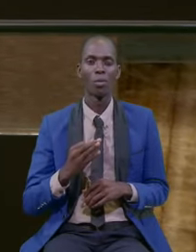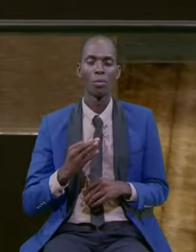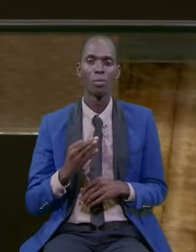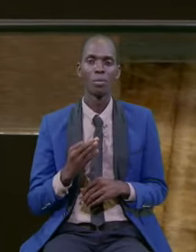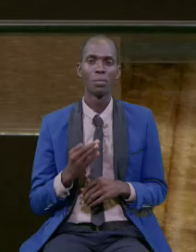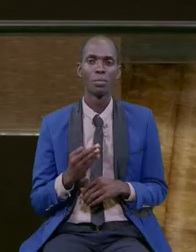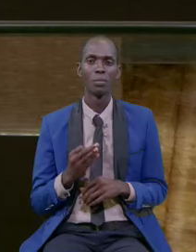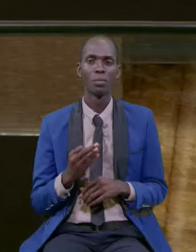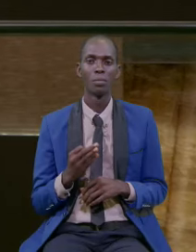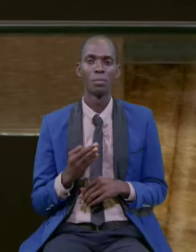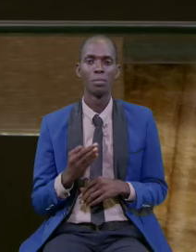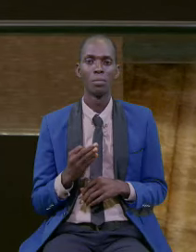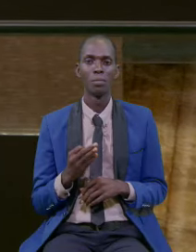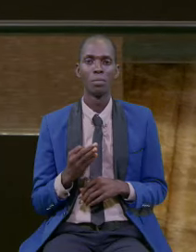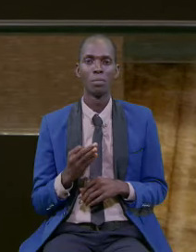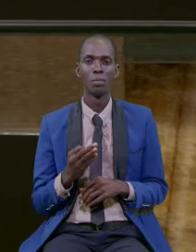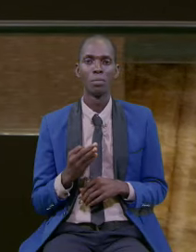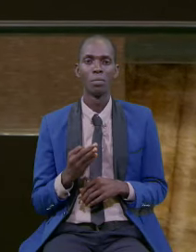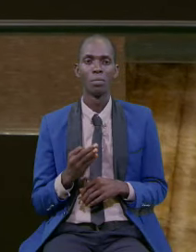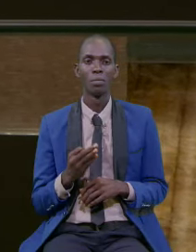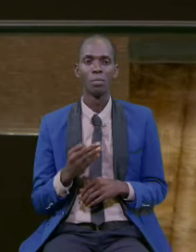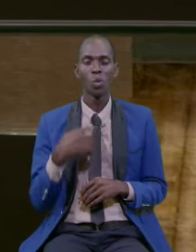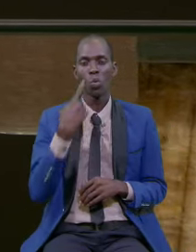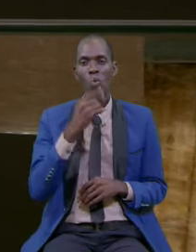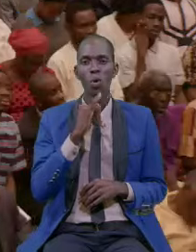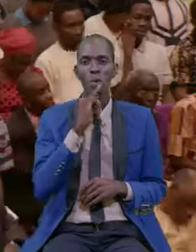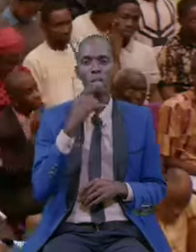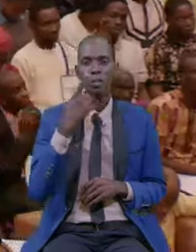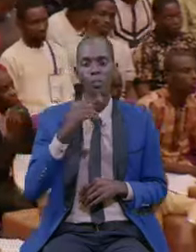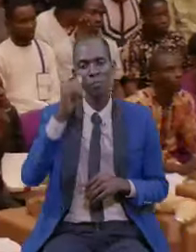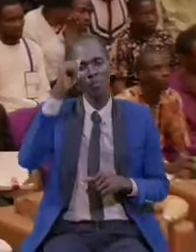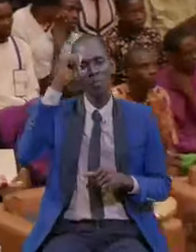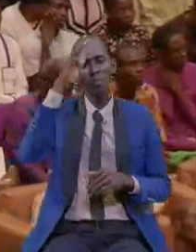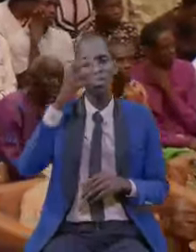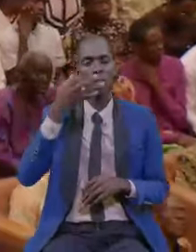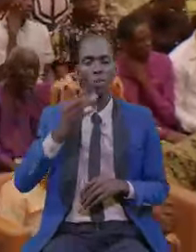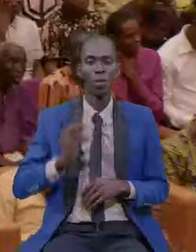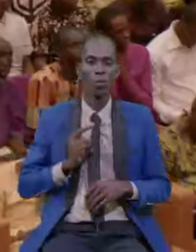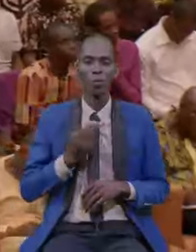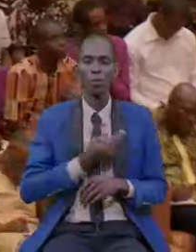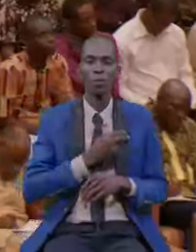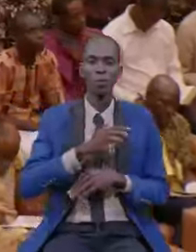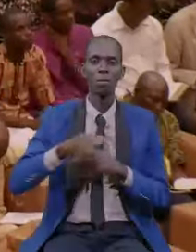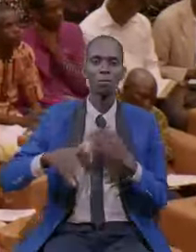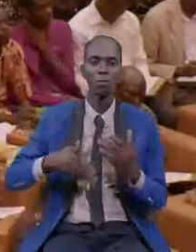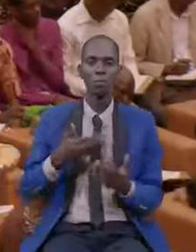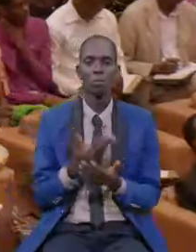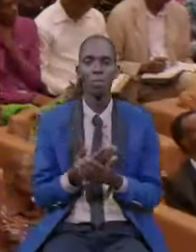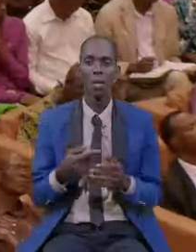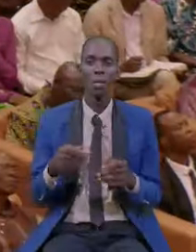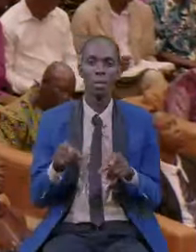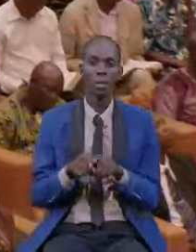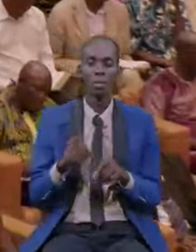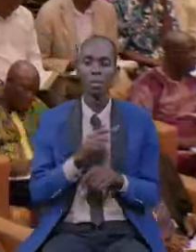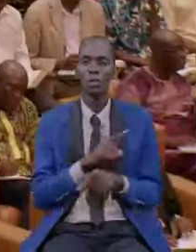who is the father of us all. As the Lord has spoken to